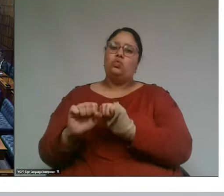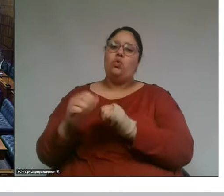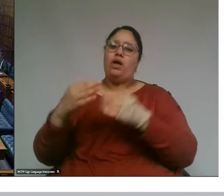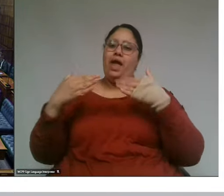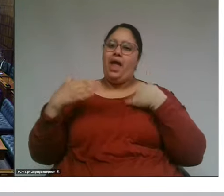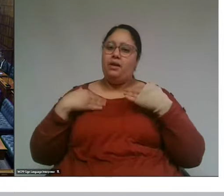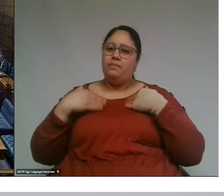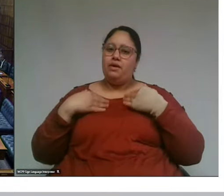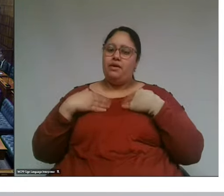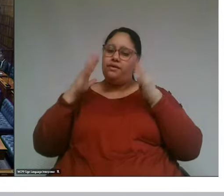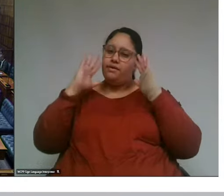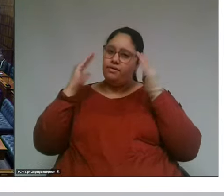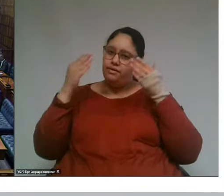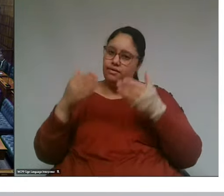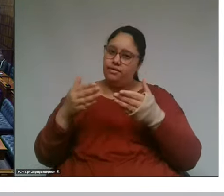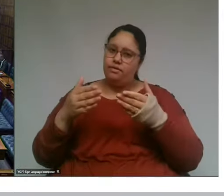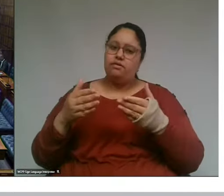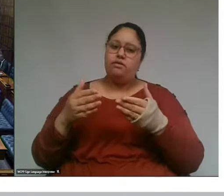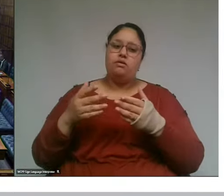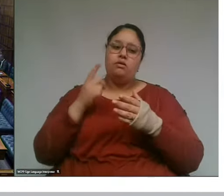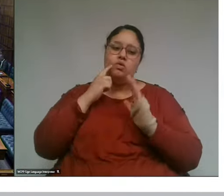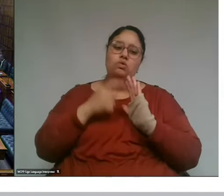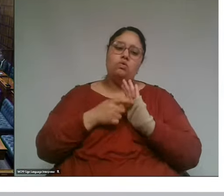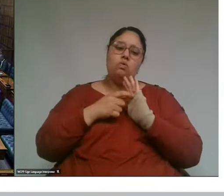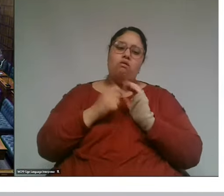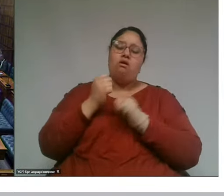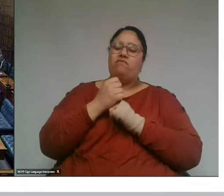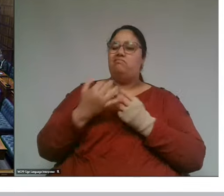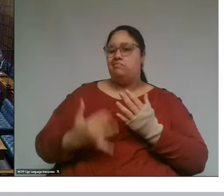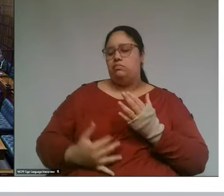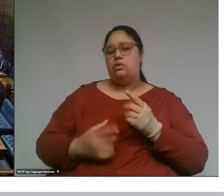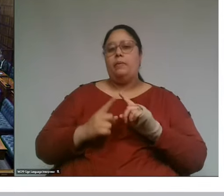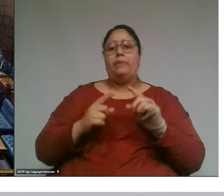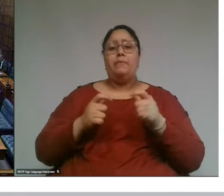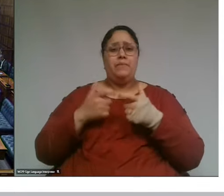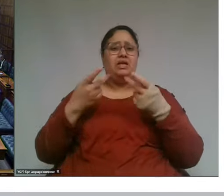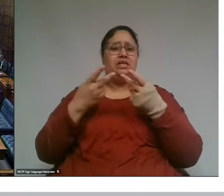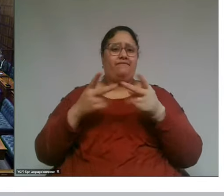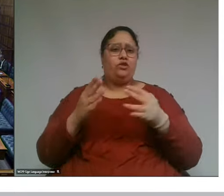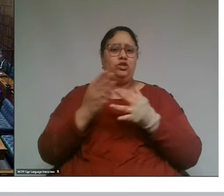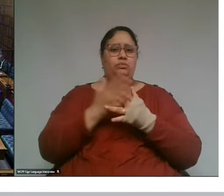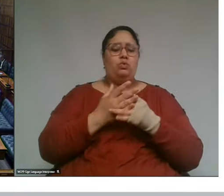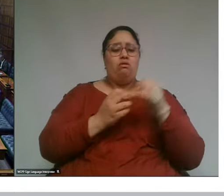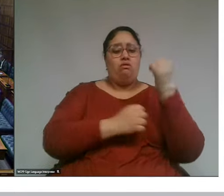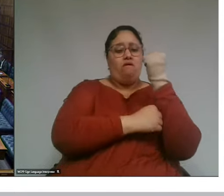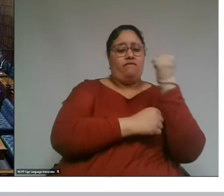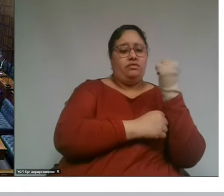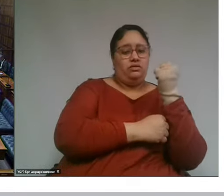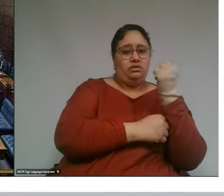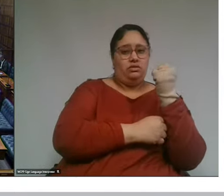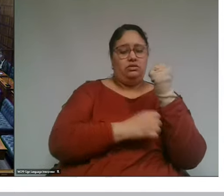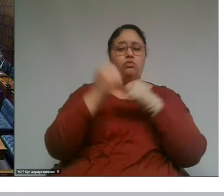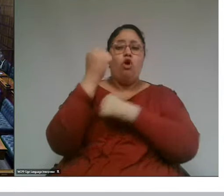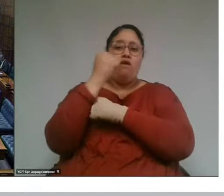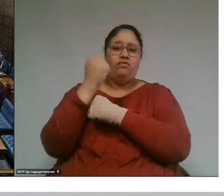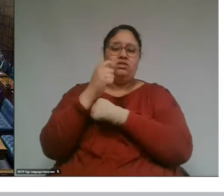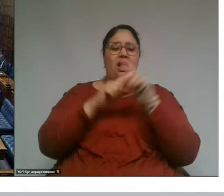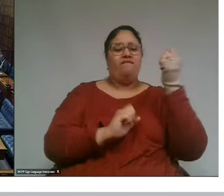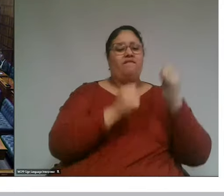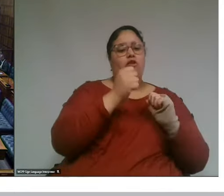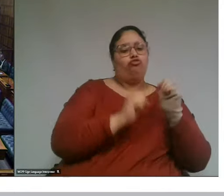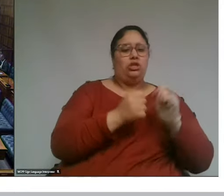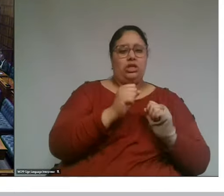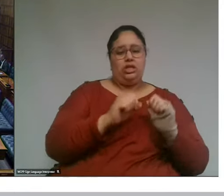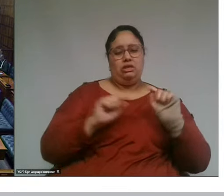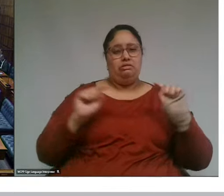administratively uh you know requiring more offices and so on and there's a big difference between an office and and a factory floor